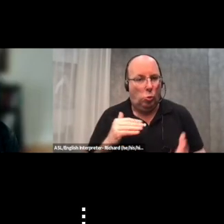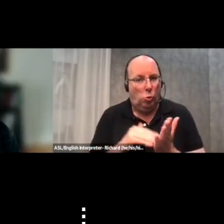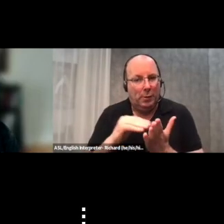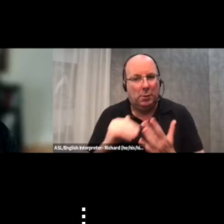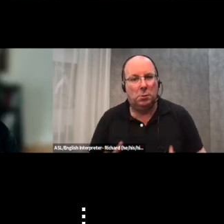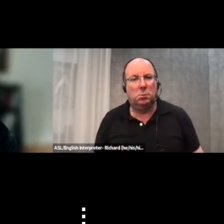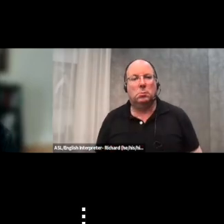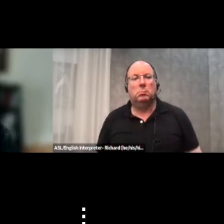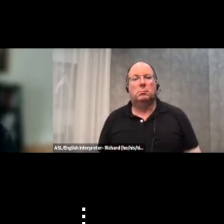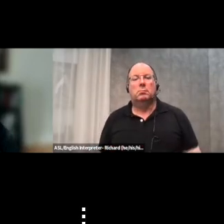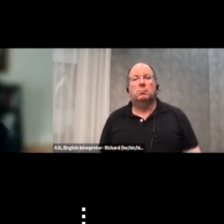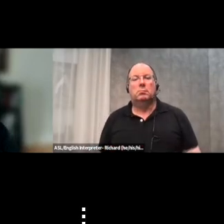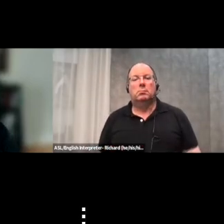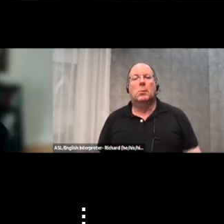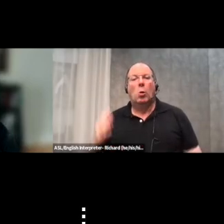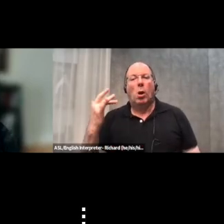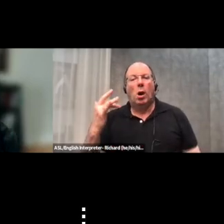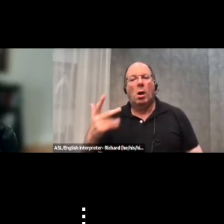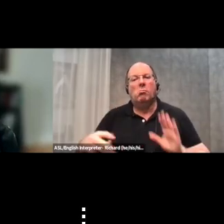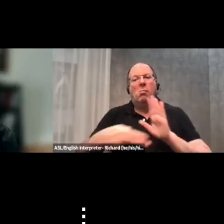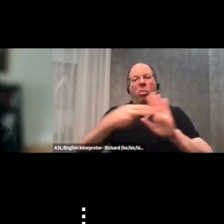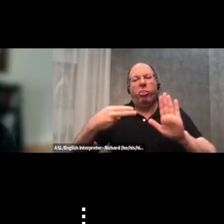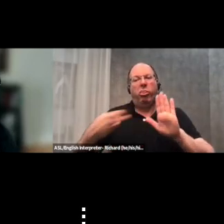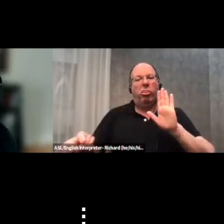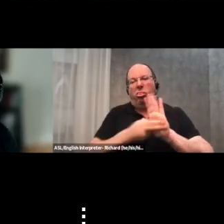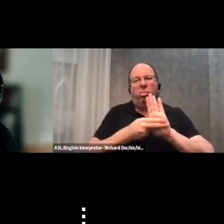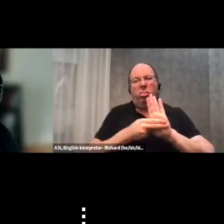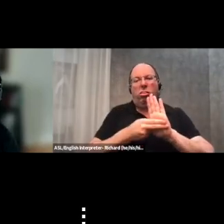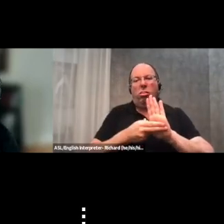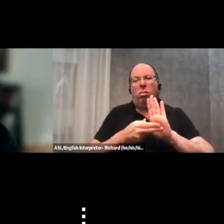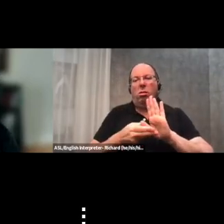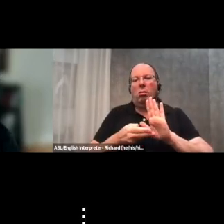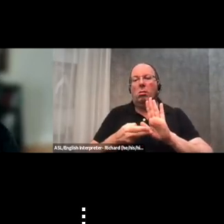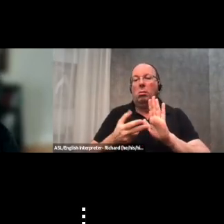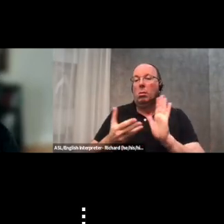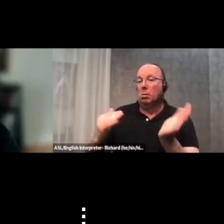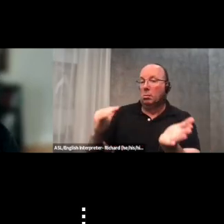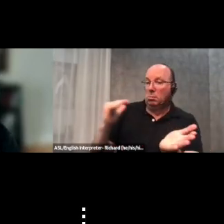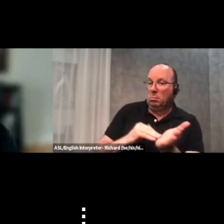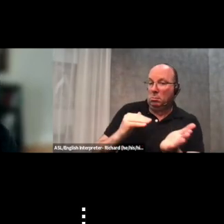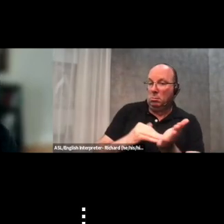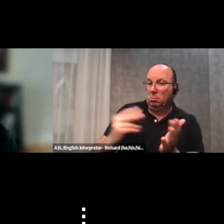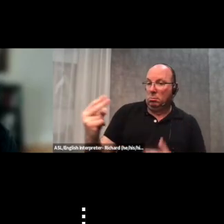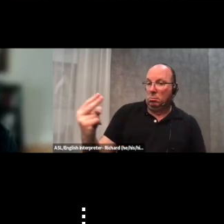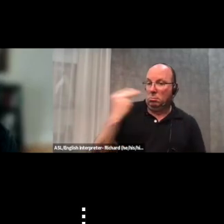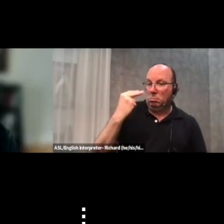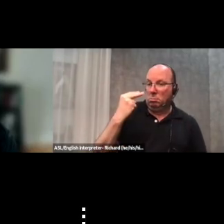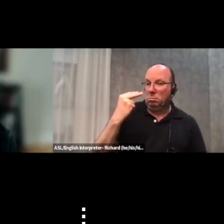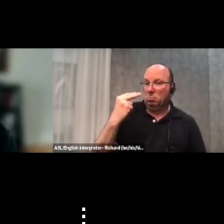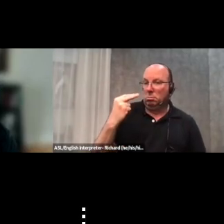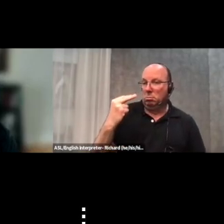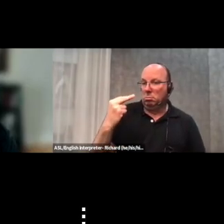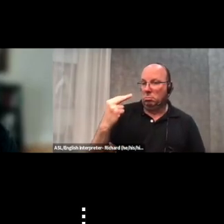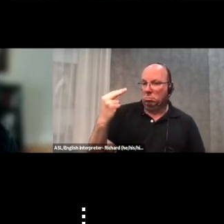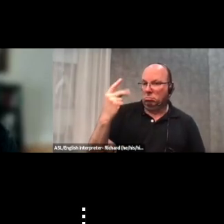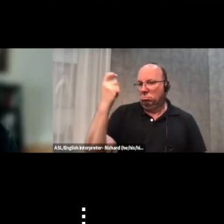Because of this, well, it's because of stigma. They don't know how the provider is going to react. They may have had negative reactions